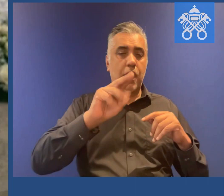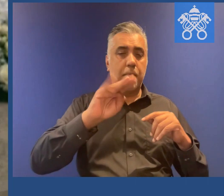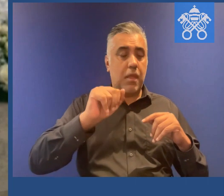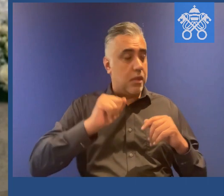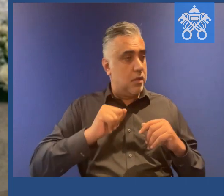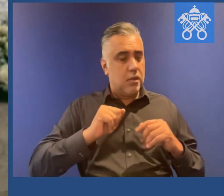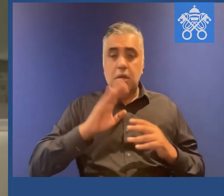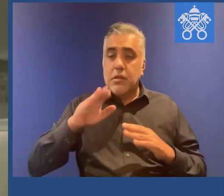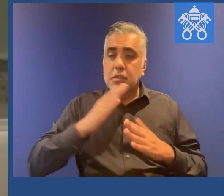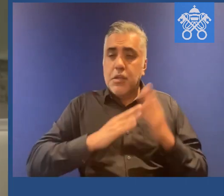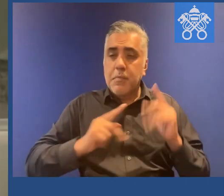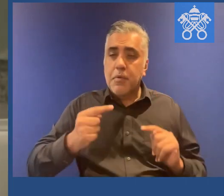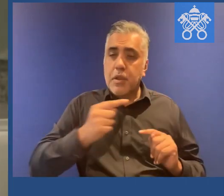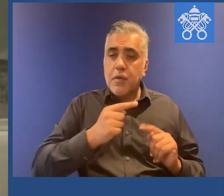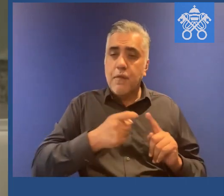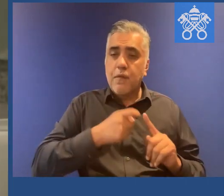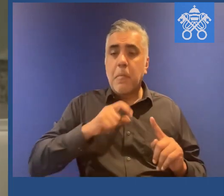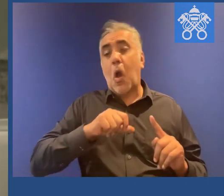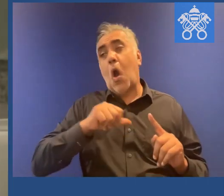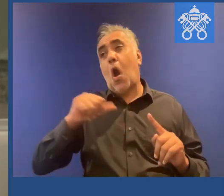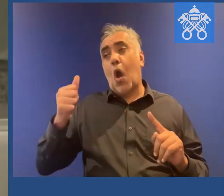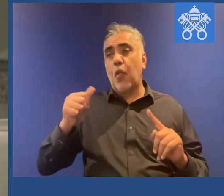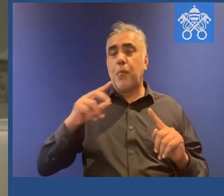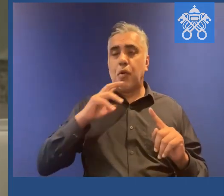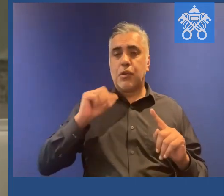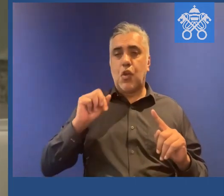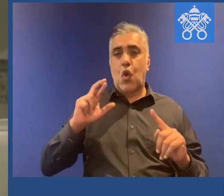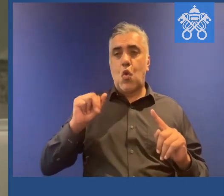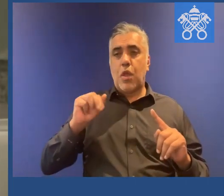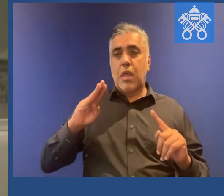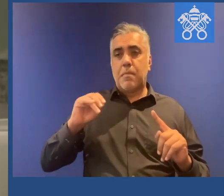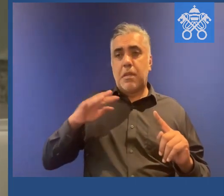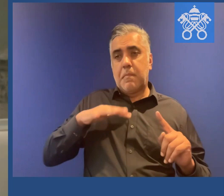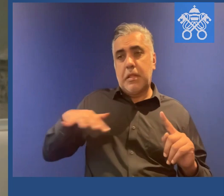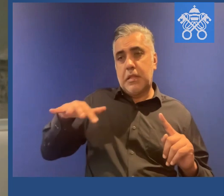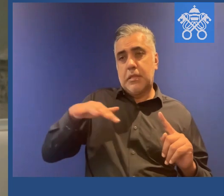Some here have come also from other parts of the Arabian Peninsula.